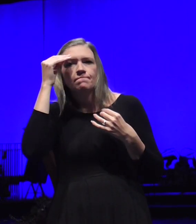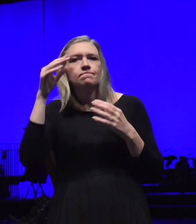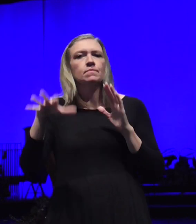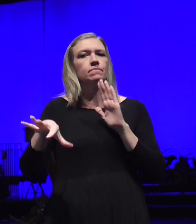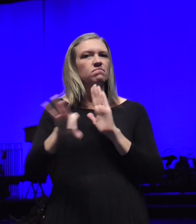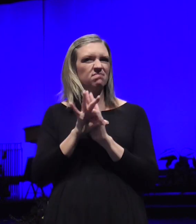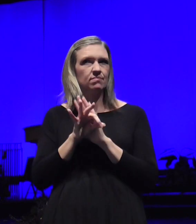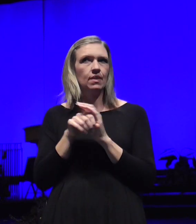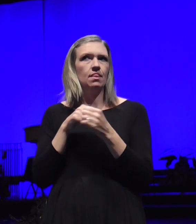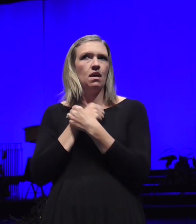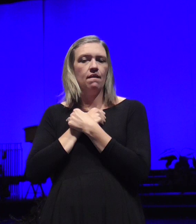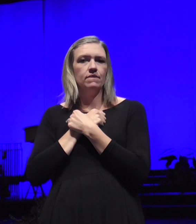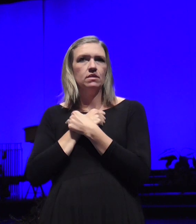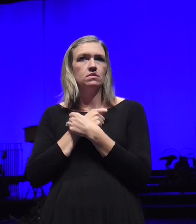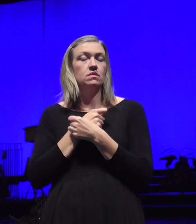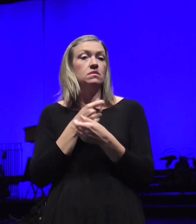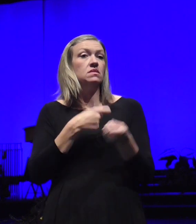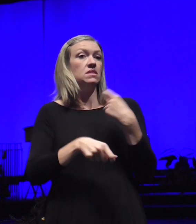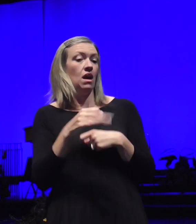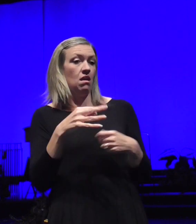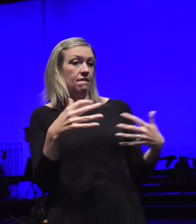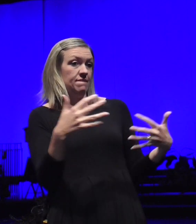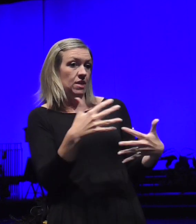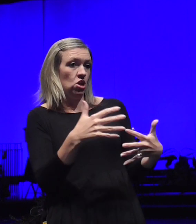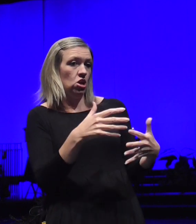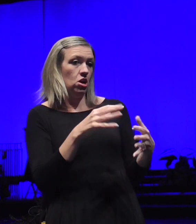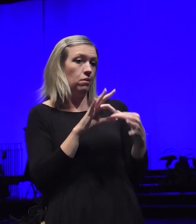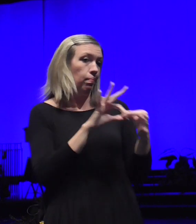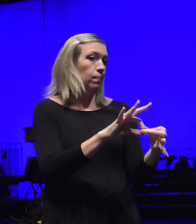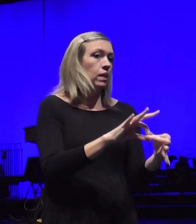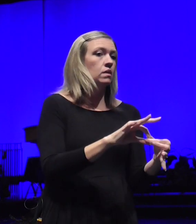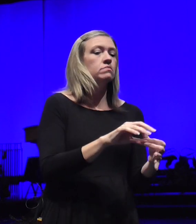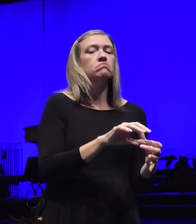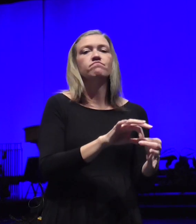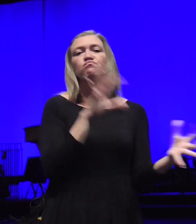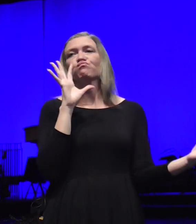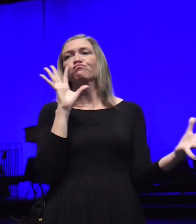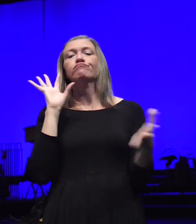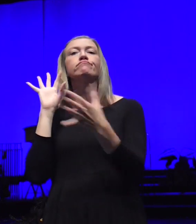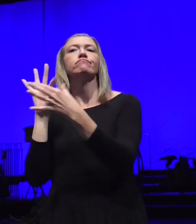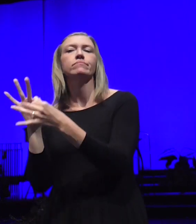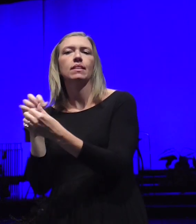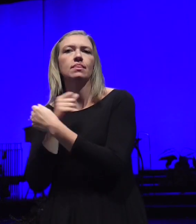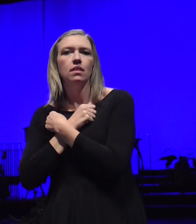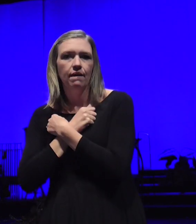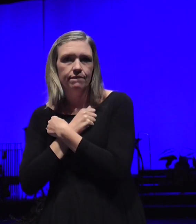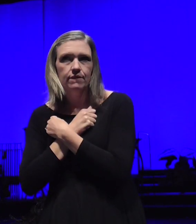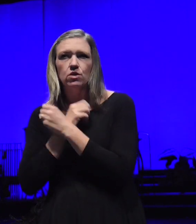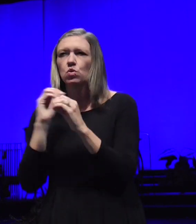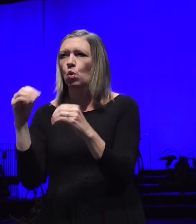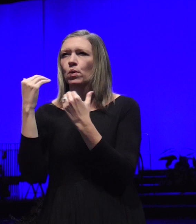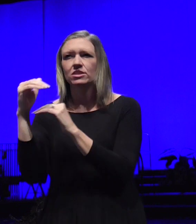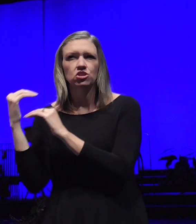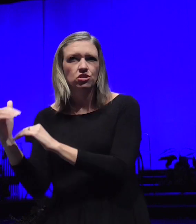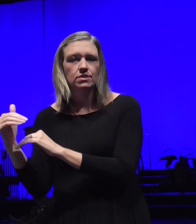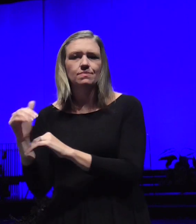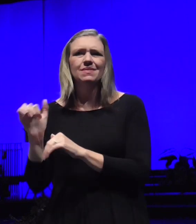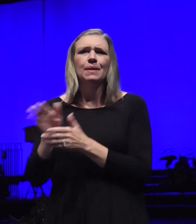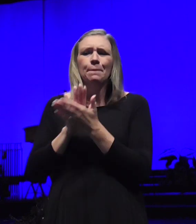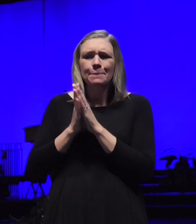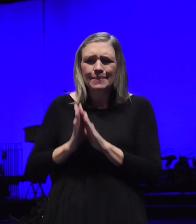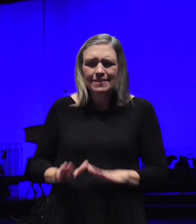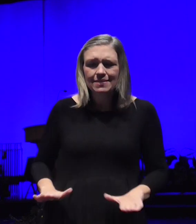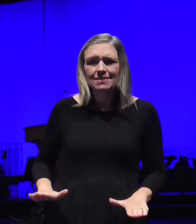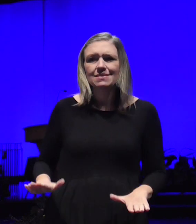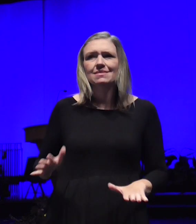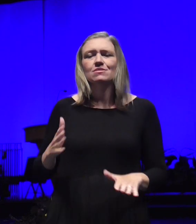choosing not to be with the fear, but to be with the unconditional love, to be with that peace, assurance, gratitude,